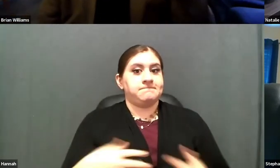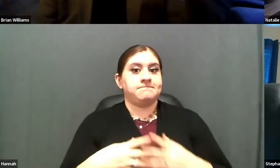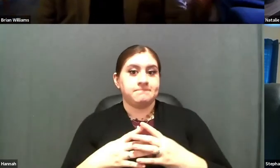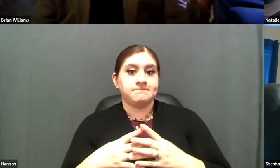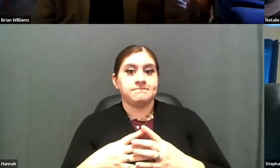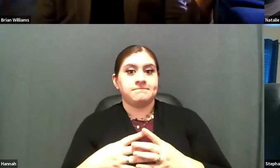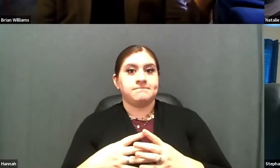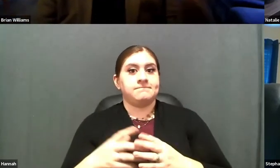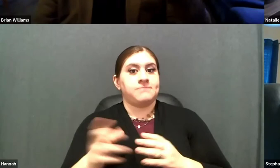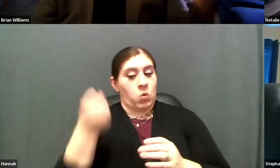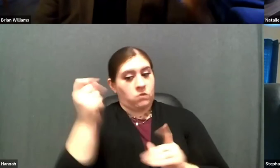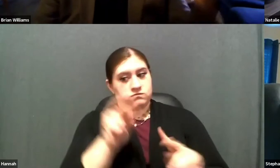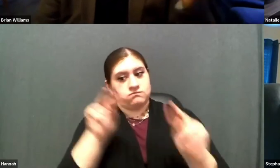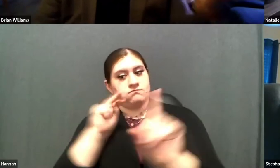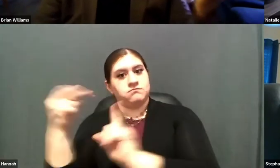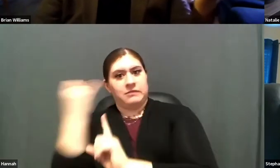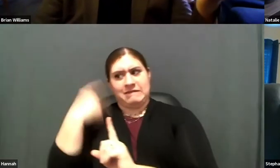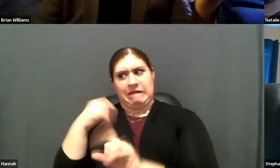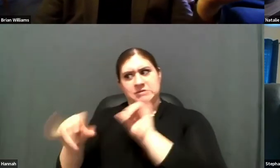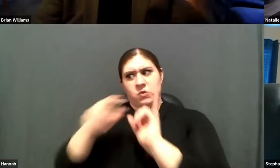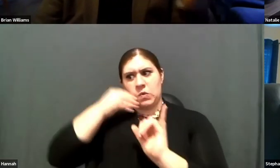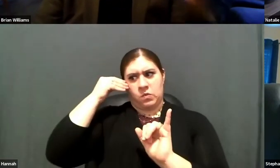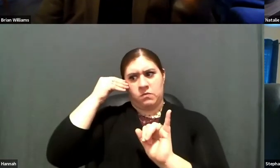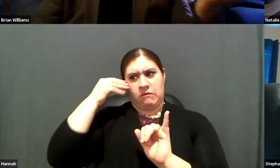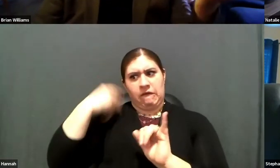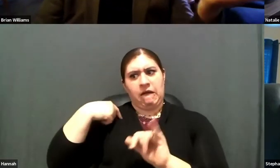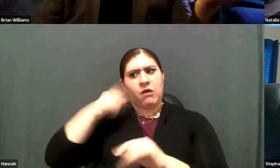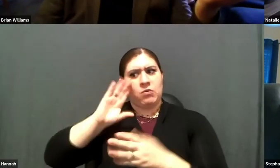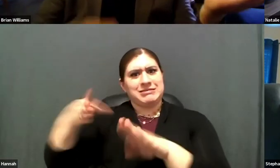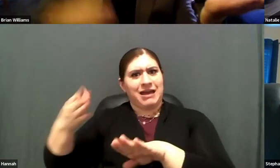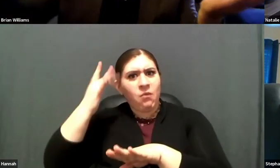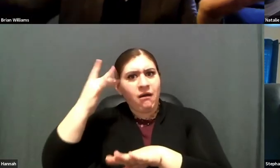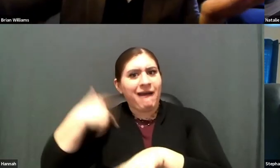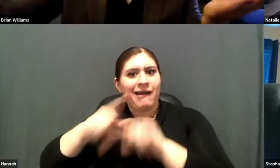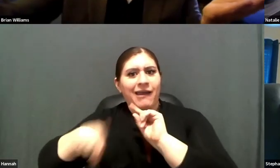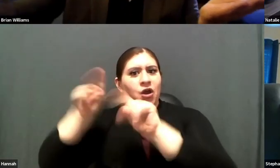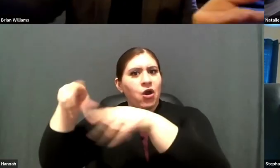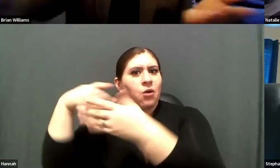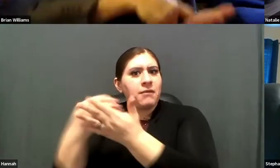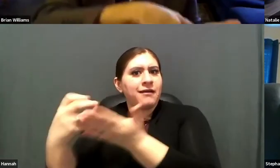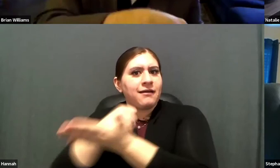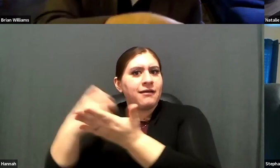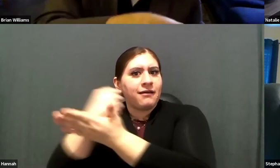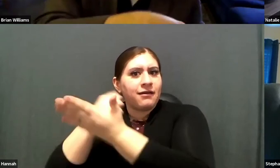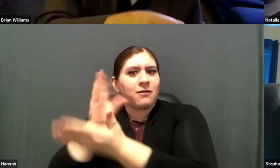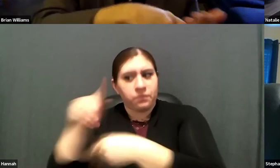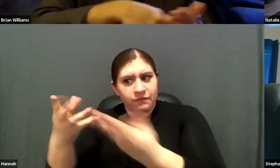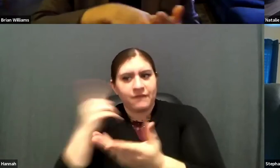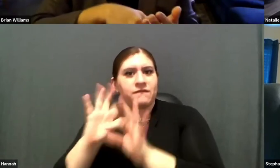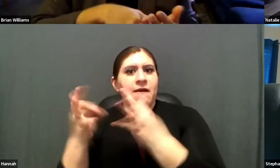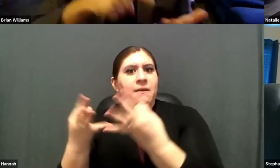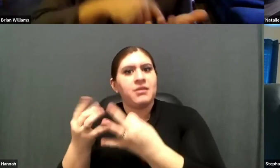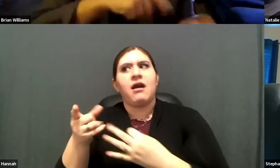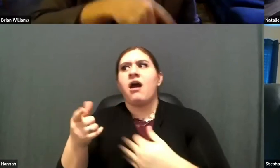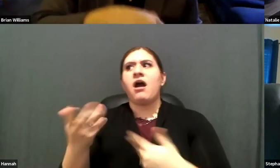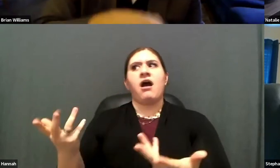Wait, hold on. If I stay home, I'm going to die because I can't go make money and provide for my family. So you know